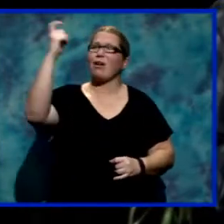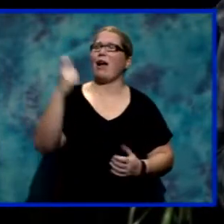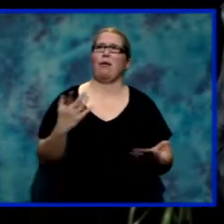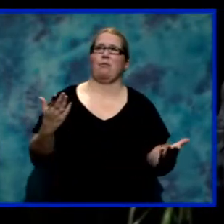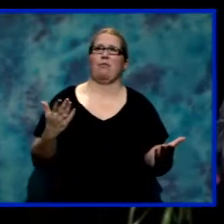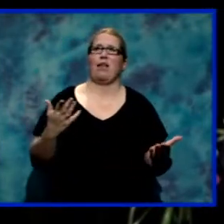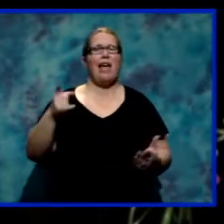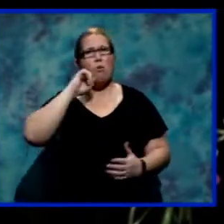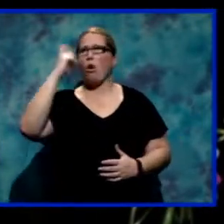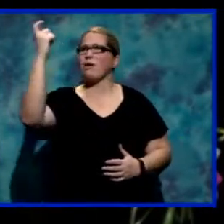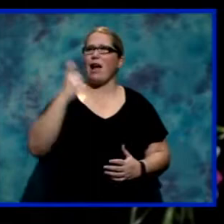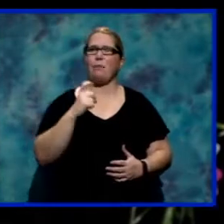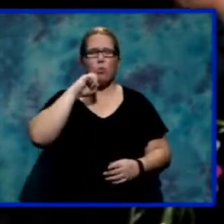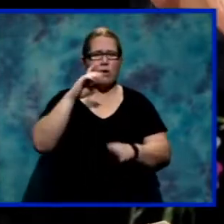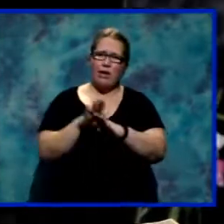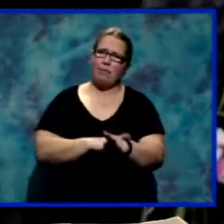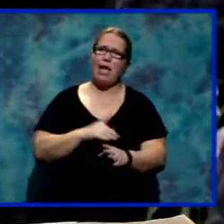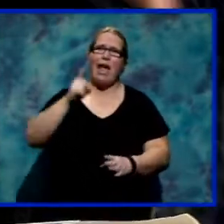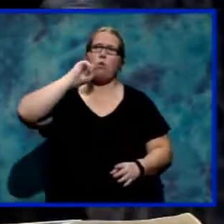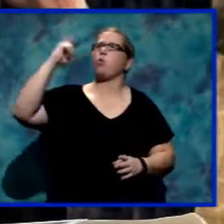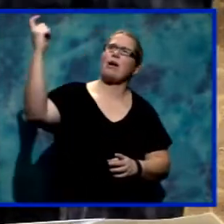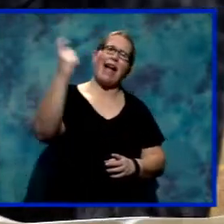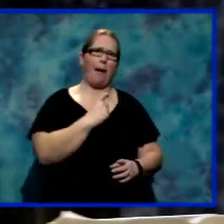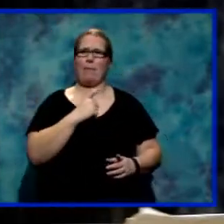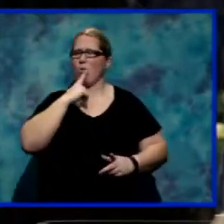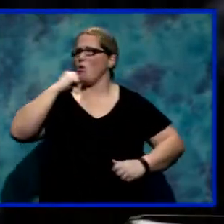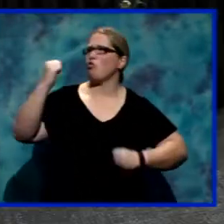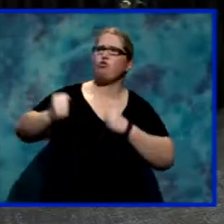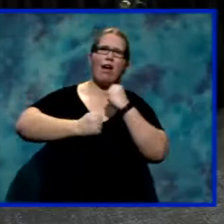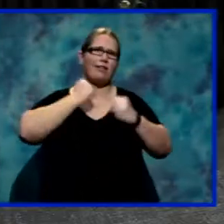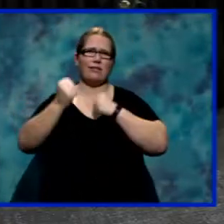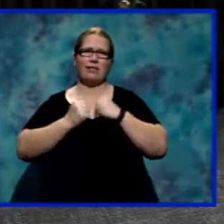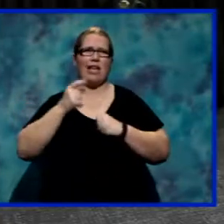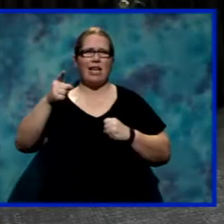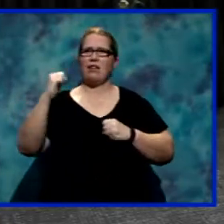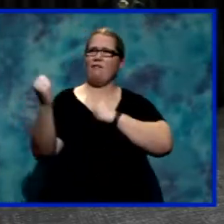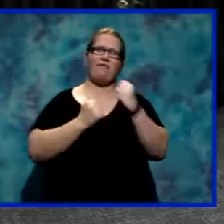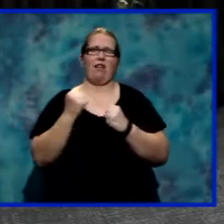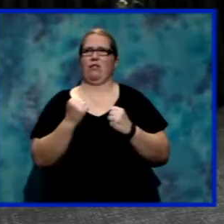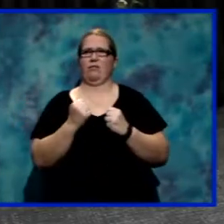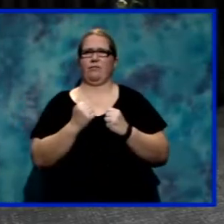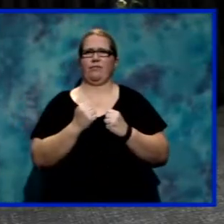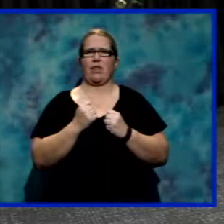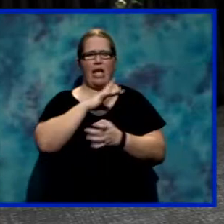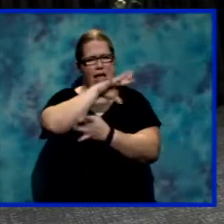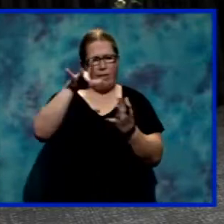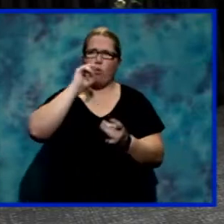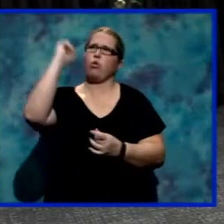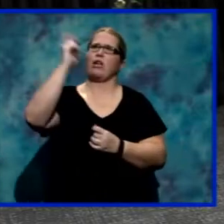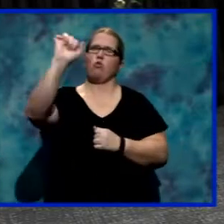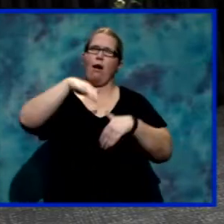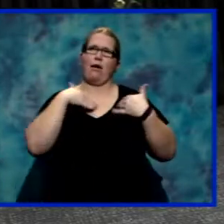He doesn't come slowly. He rushes. He runs. He's as fast, faster than light itself. The Spirit comes into your